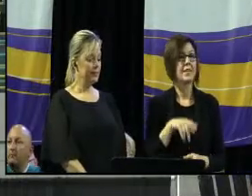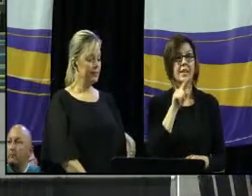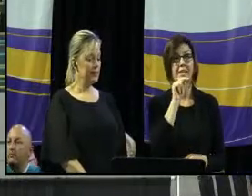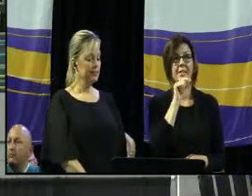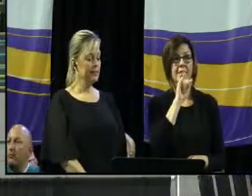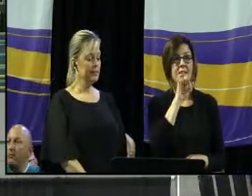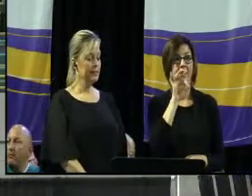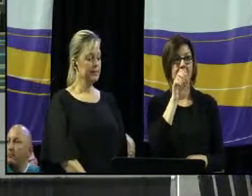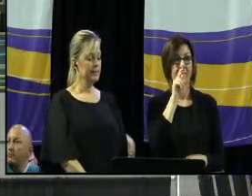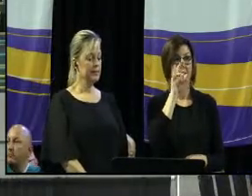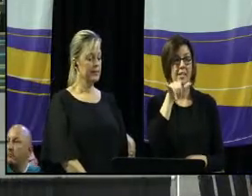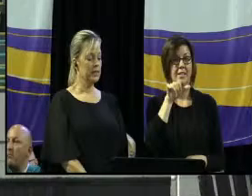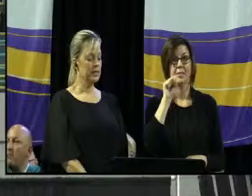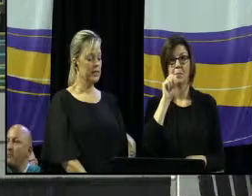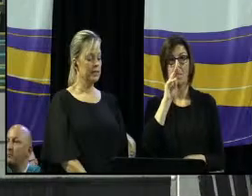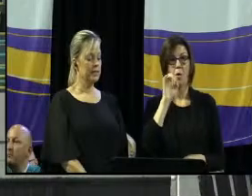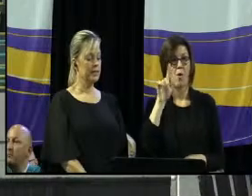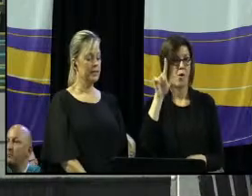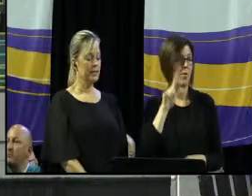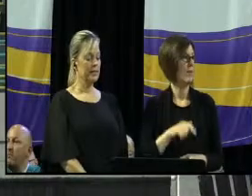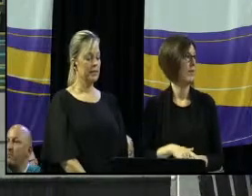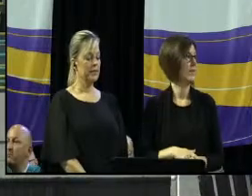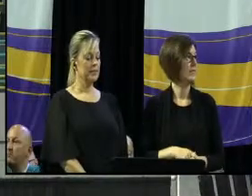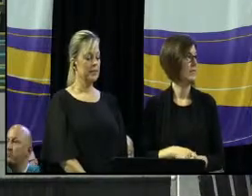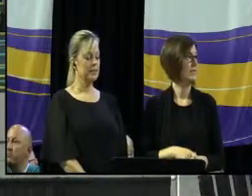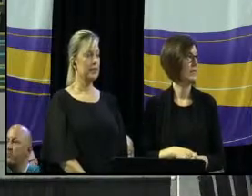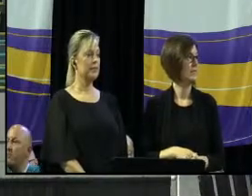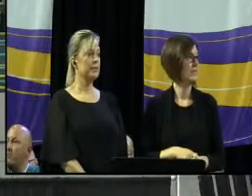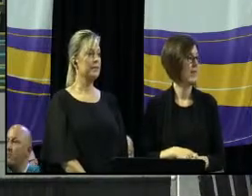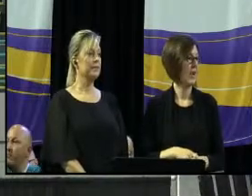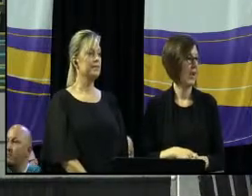Tiffany Elissa Small.